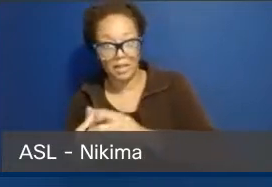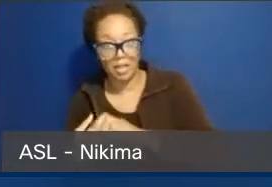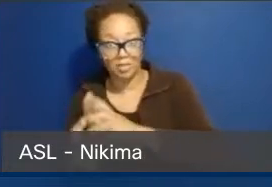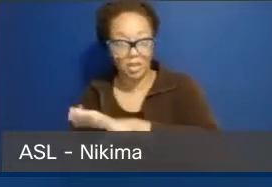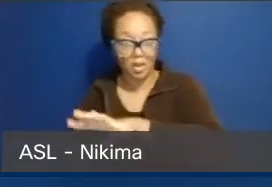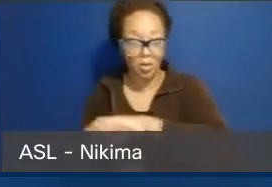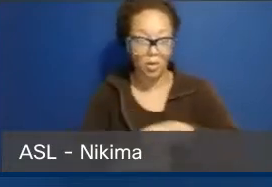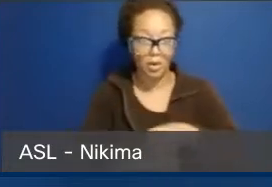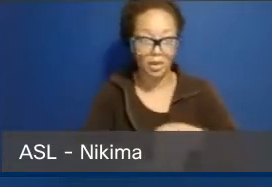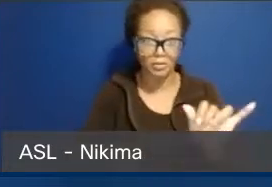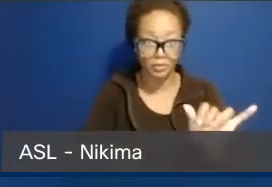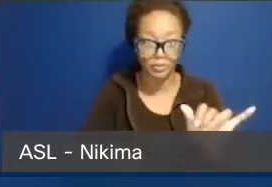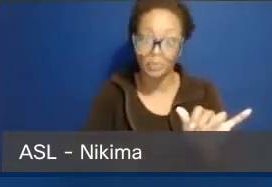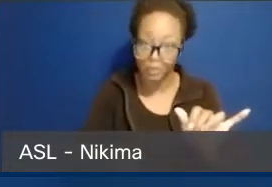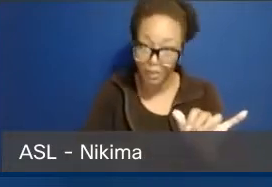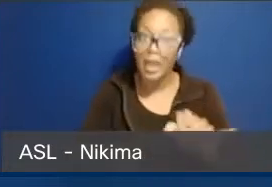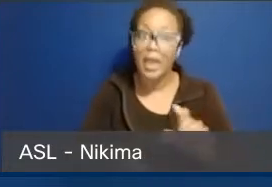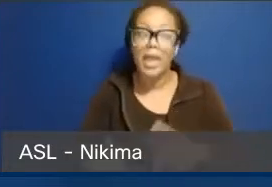questions about